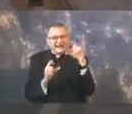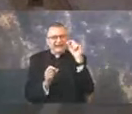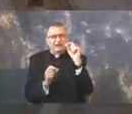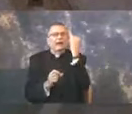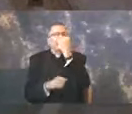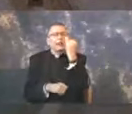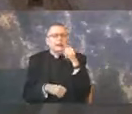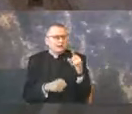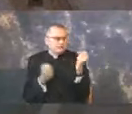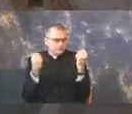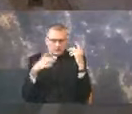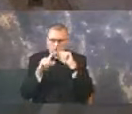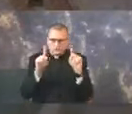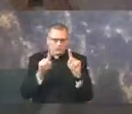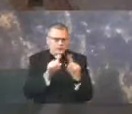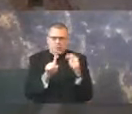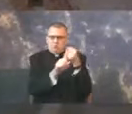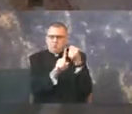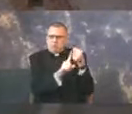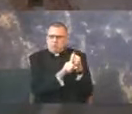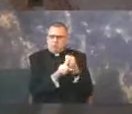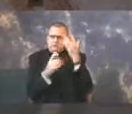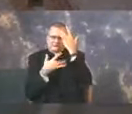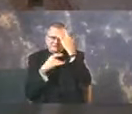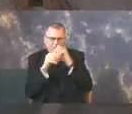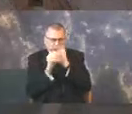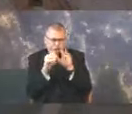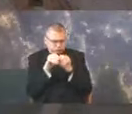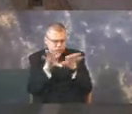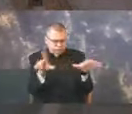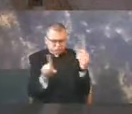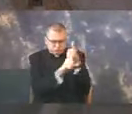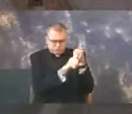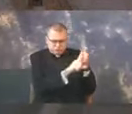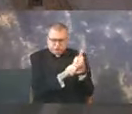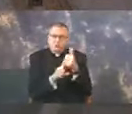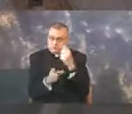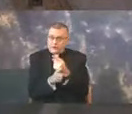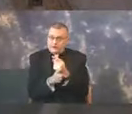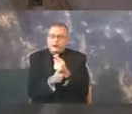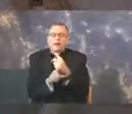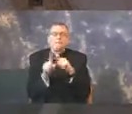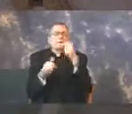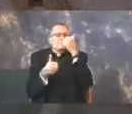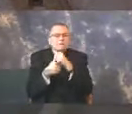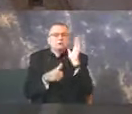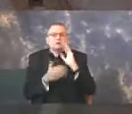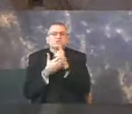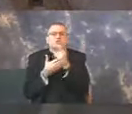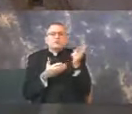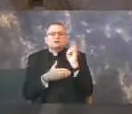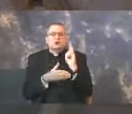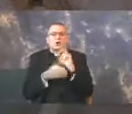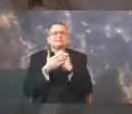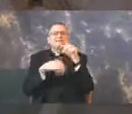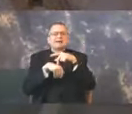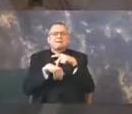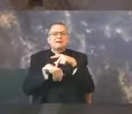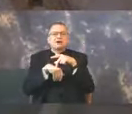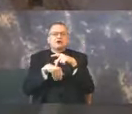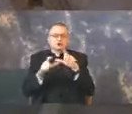numbers of deaths from the virus. And because of that, St. Peter's Square and the Basilica were empty. And still, Pope